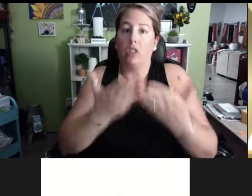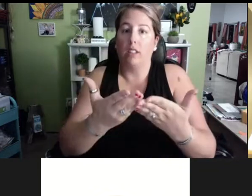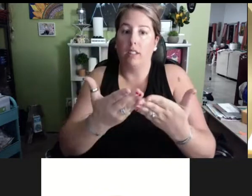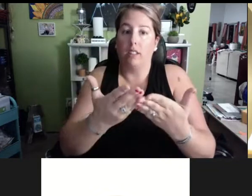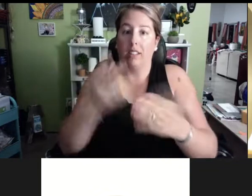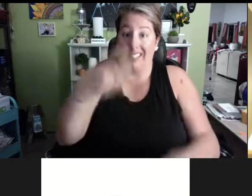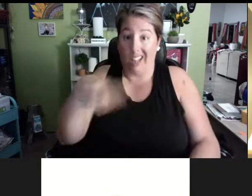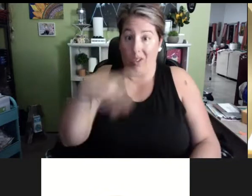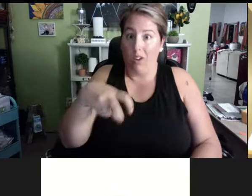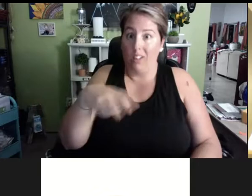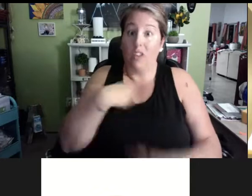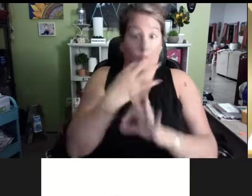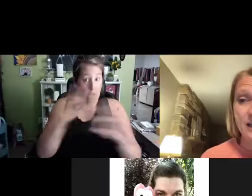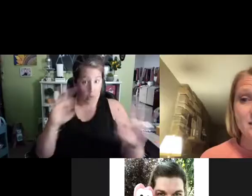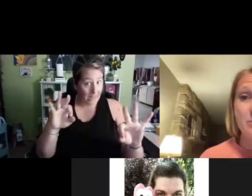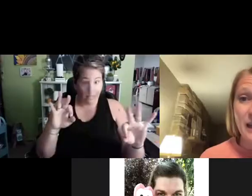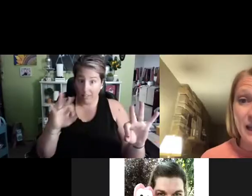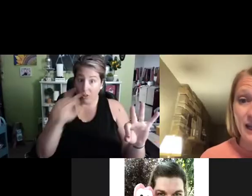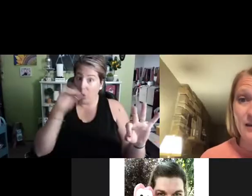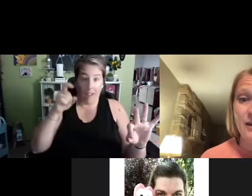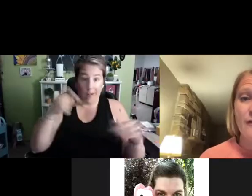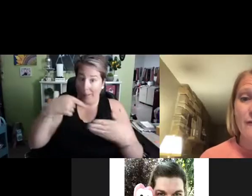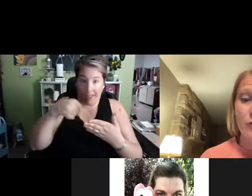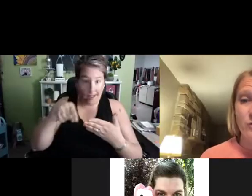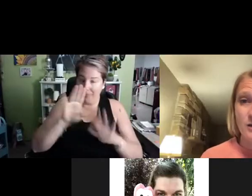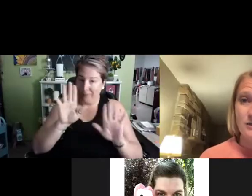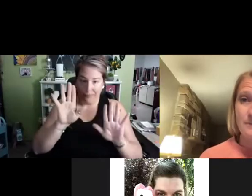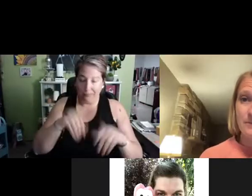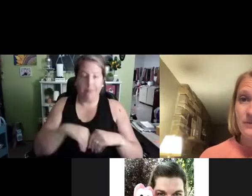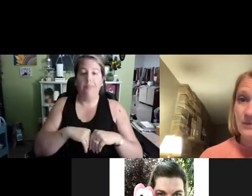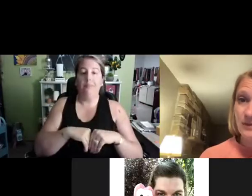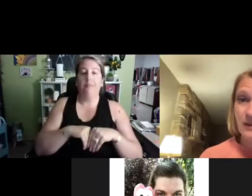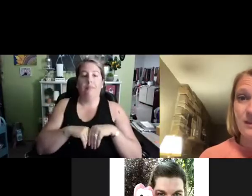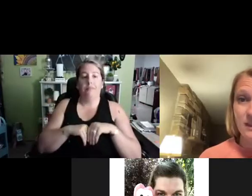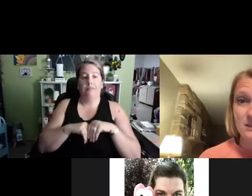getting it. It's a free version. You do not need to pay for